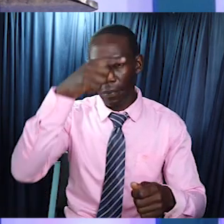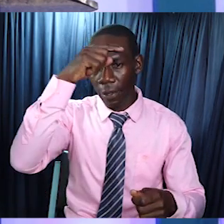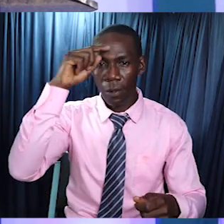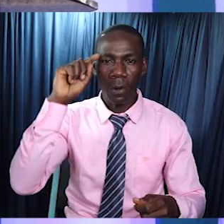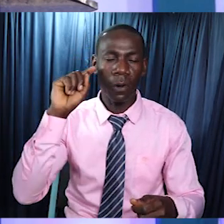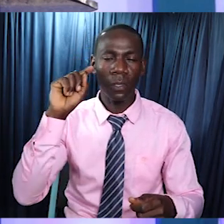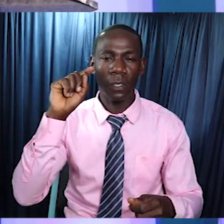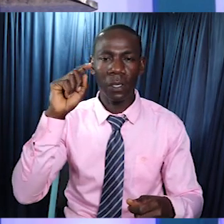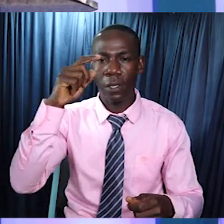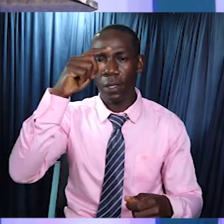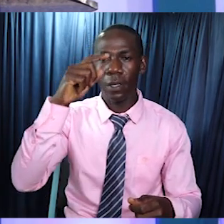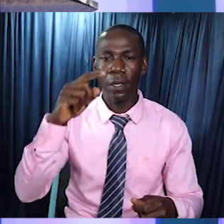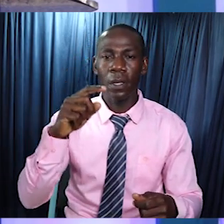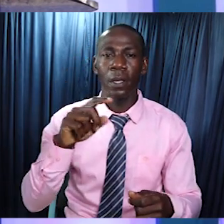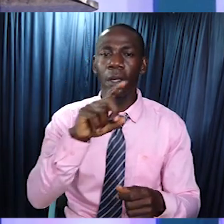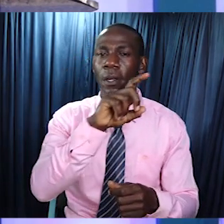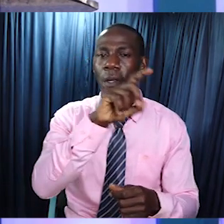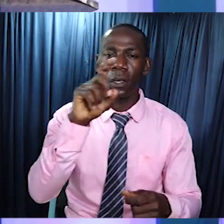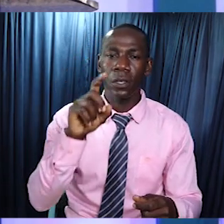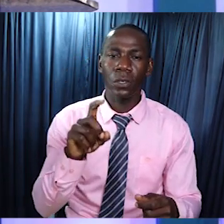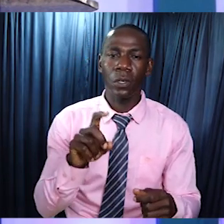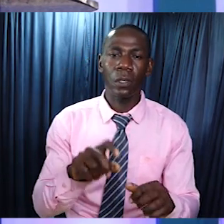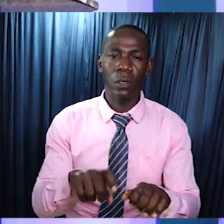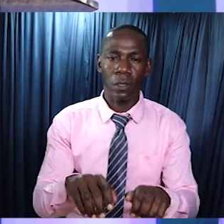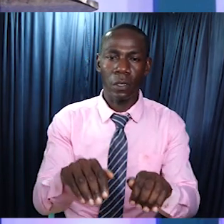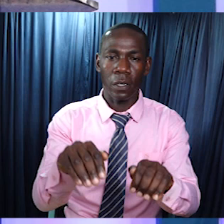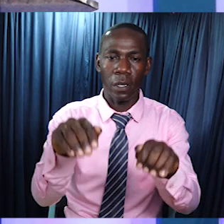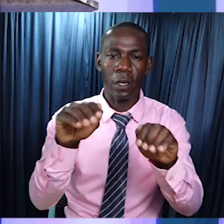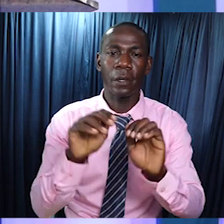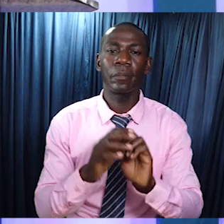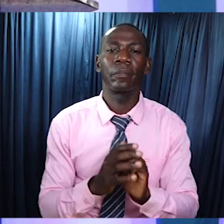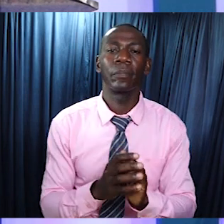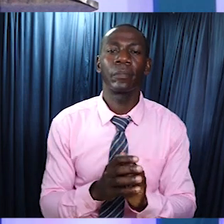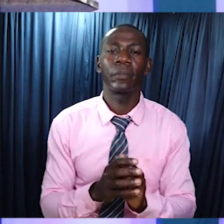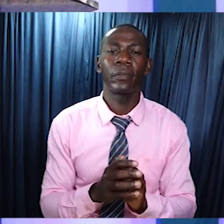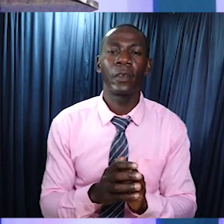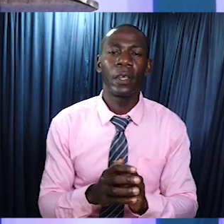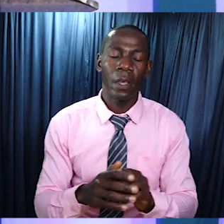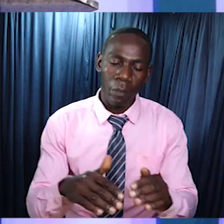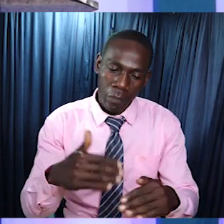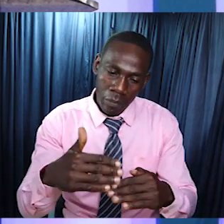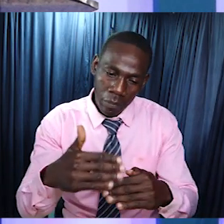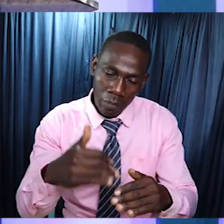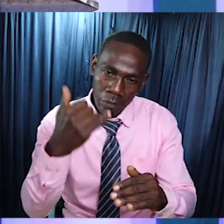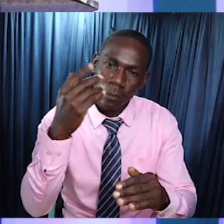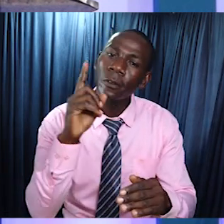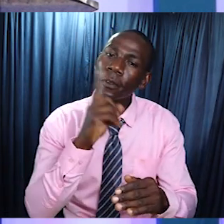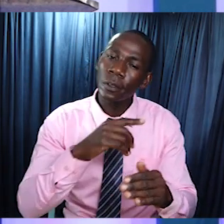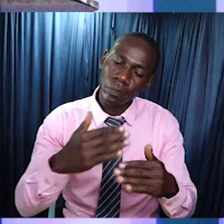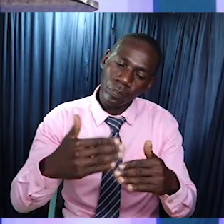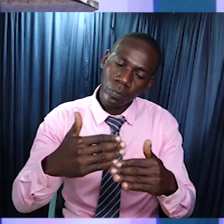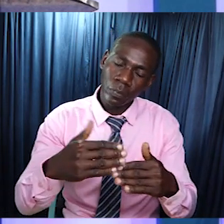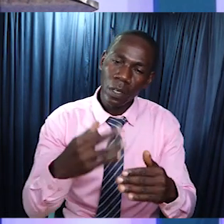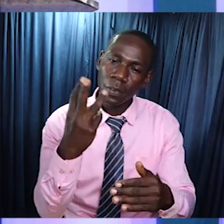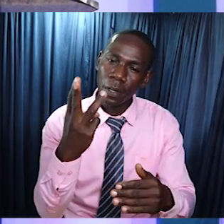sababu kuna mtihani ulikuwa unaendelea. Because the exam was still ongoing. Ulikuwa karibu kuisha, karibu bad,